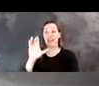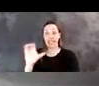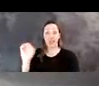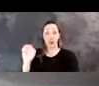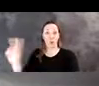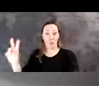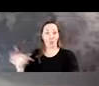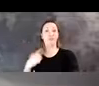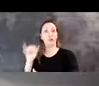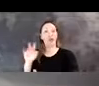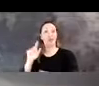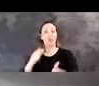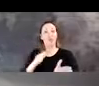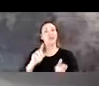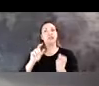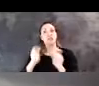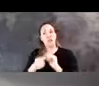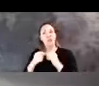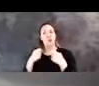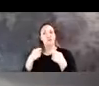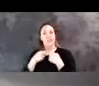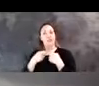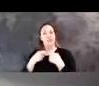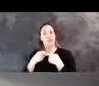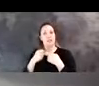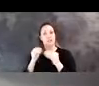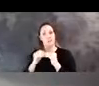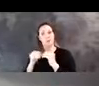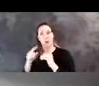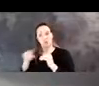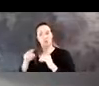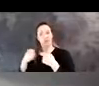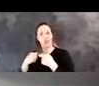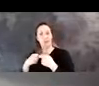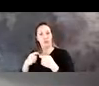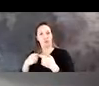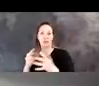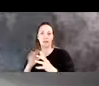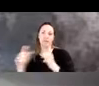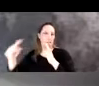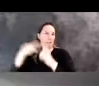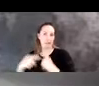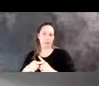So if we switch more to electric vehicles, it can have a, a massive positive impact.